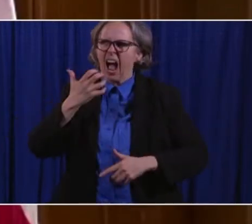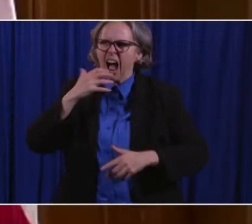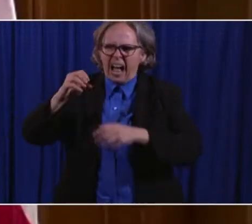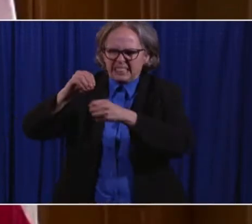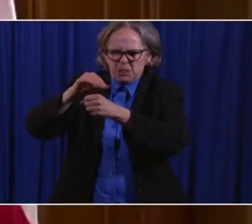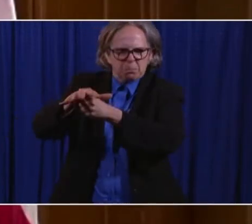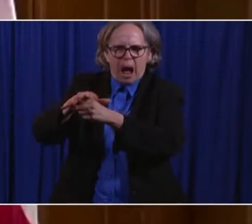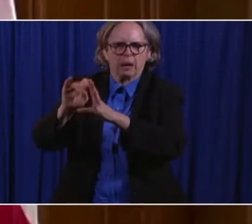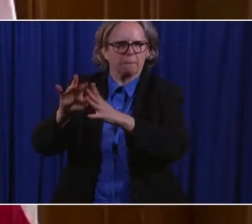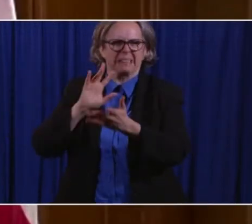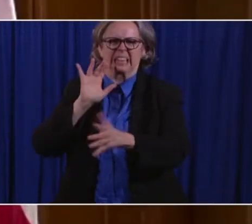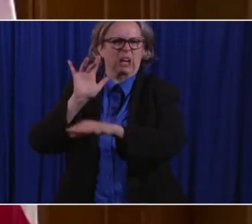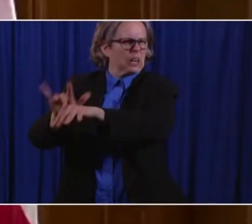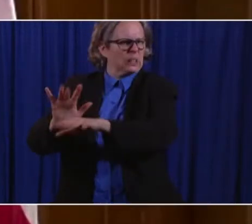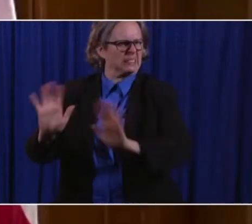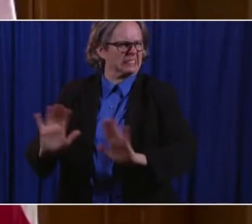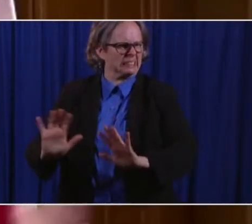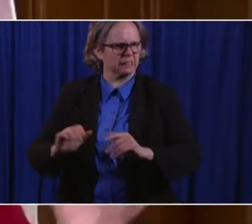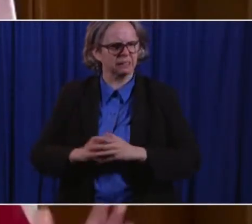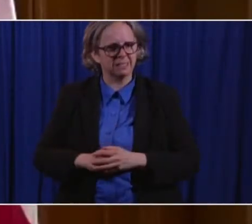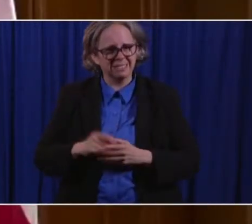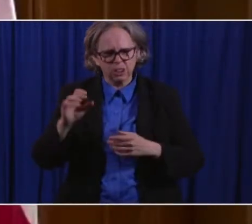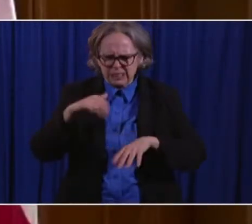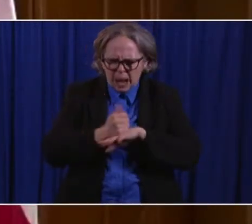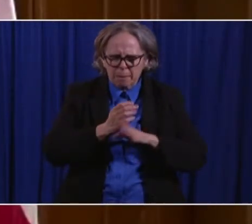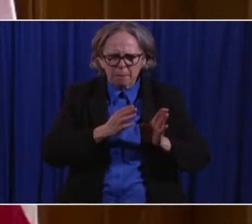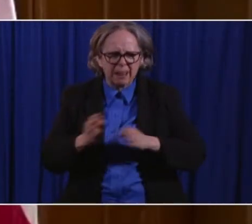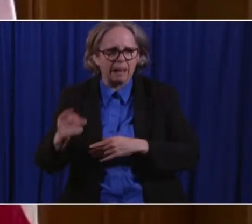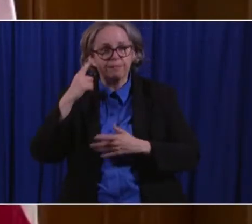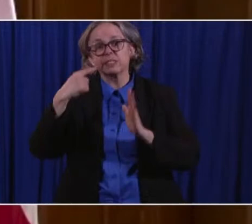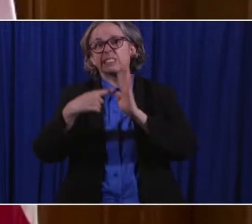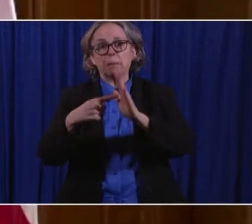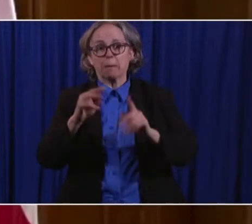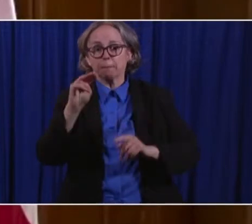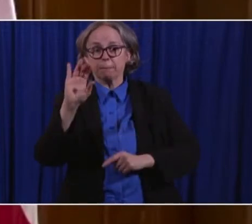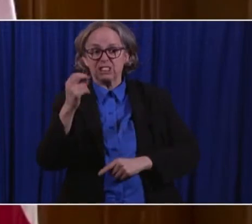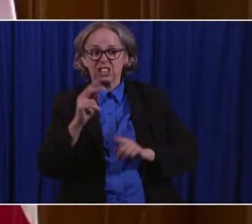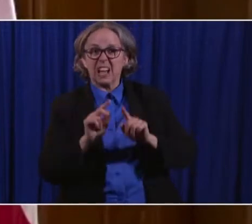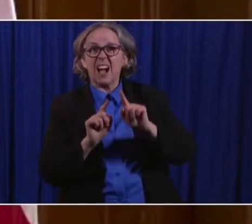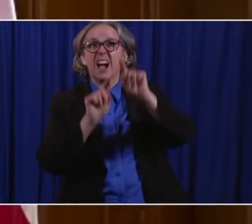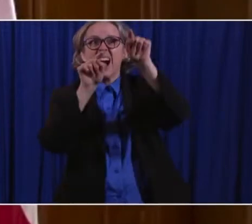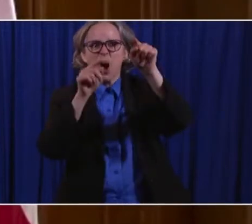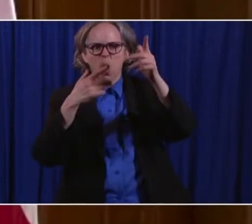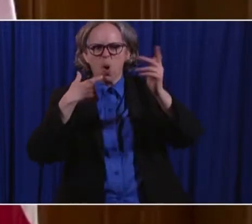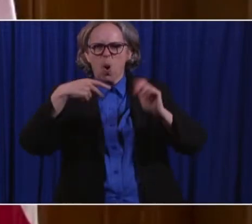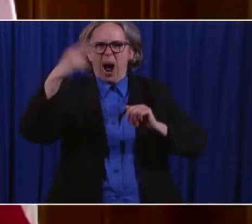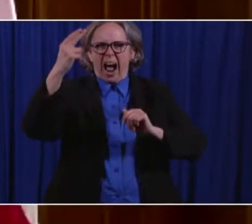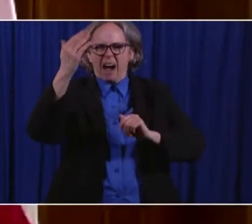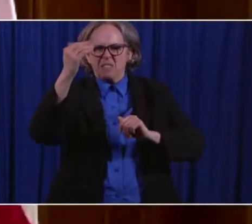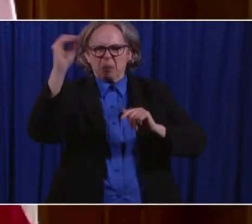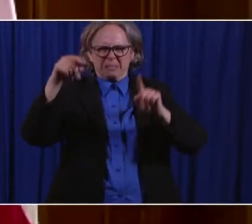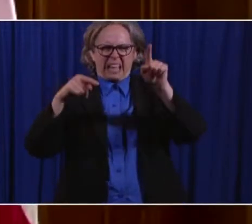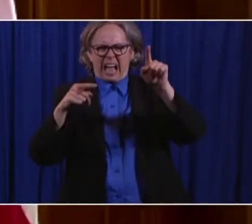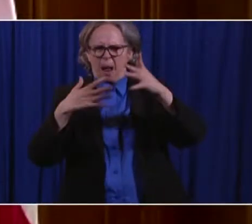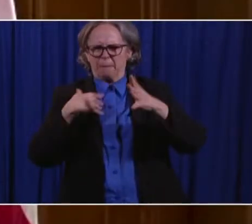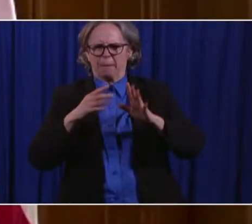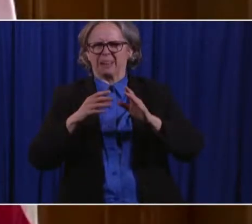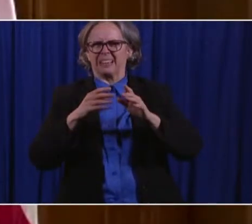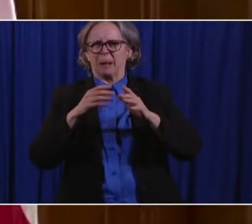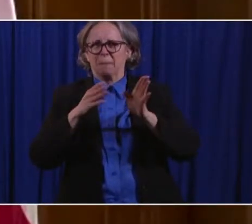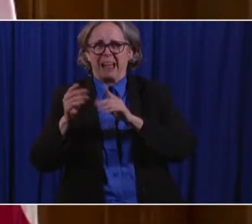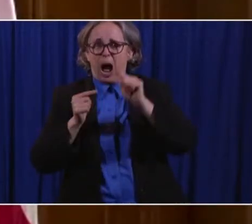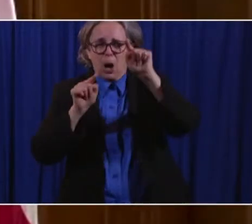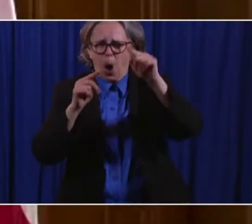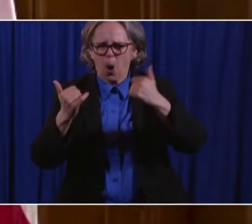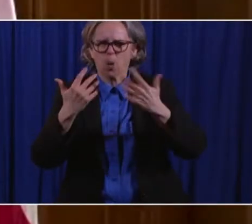has a high incidence and where it's really appears to be spreading, I would be particularly careful. Absolutely. That seems to me that's